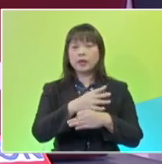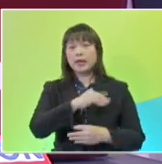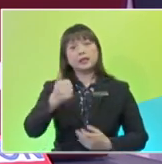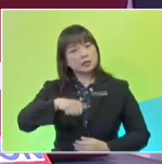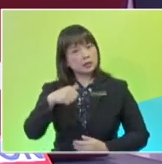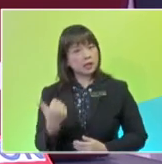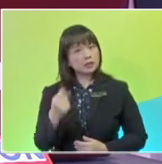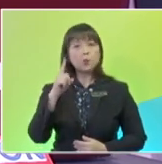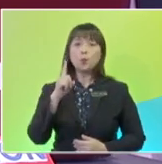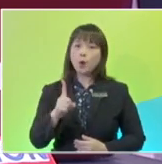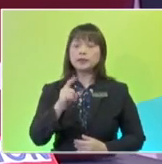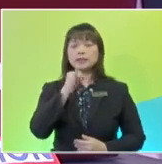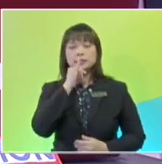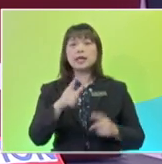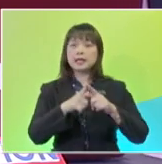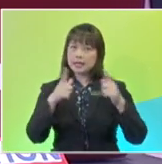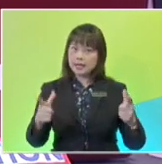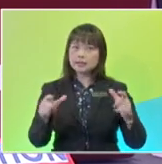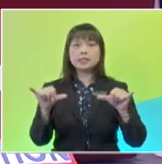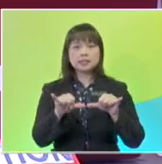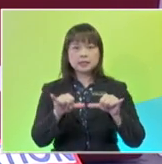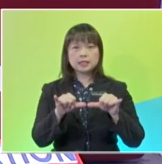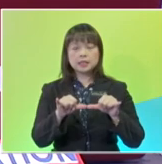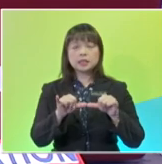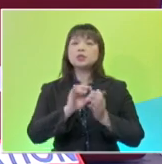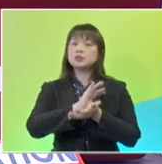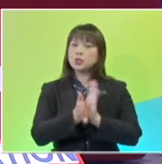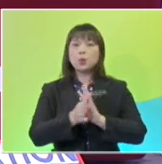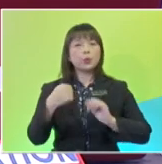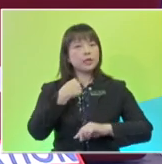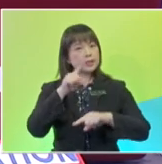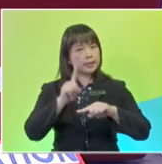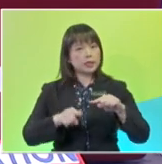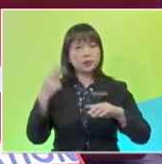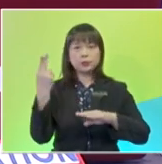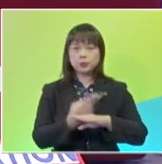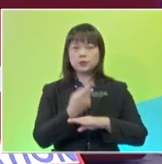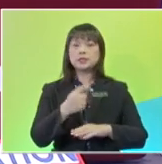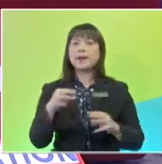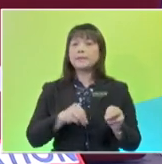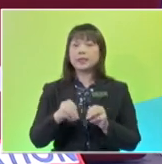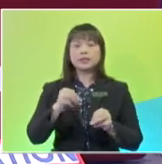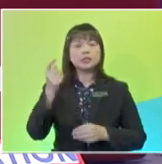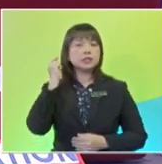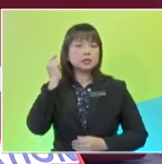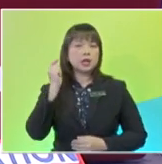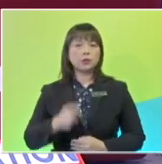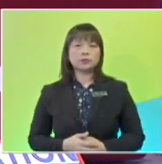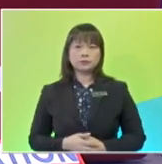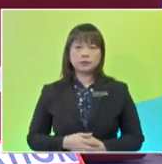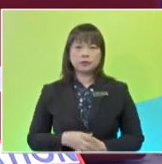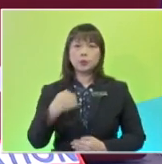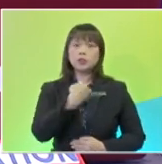size. Mm-hmm. Okay. So we cannot use the method that we used just now, which mm-hmm. was the hand-picking method. Okay. So now we're going to try use